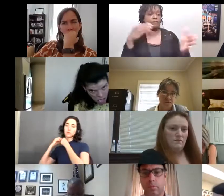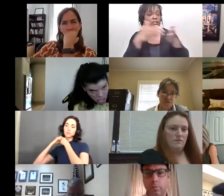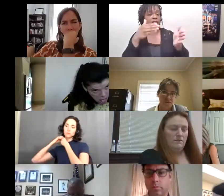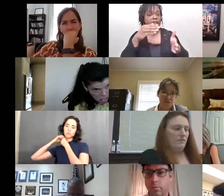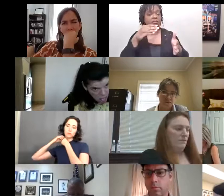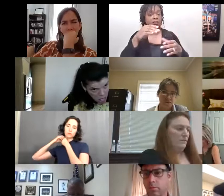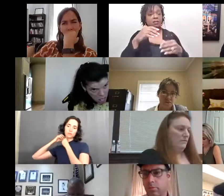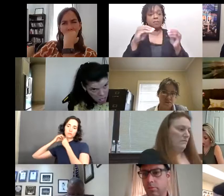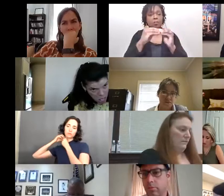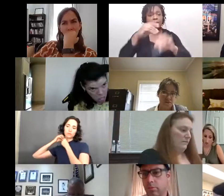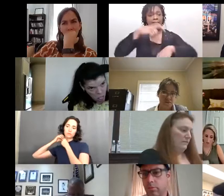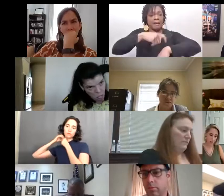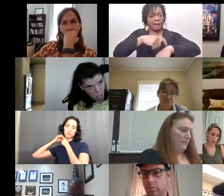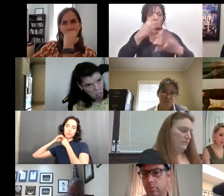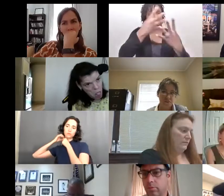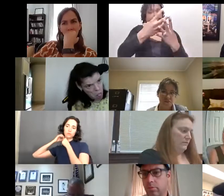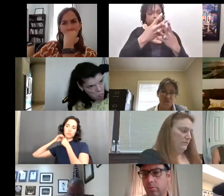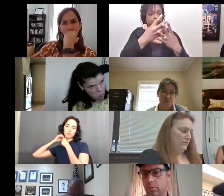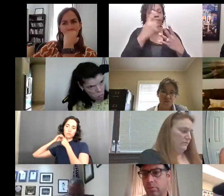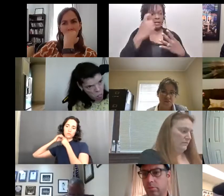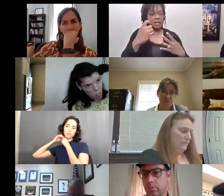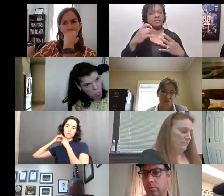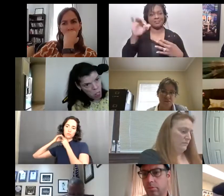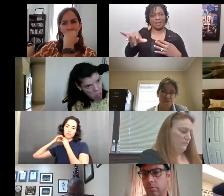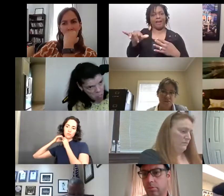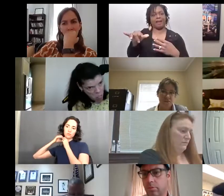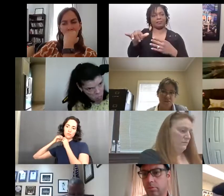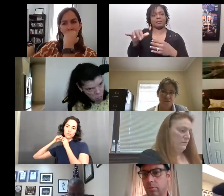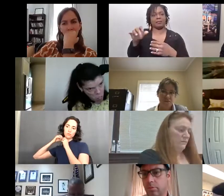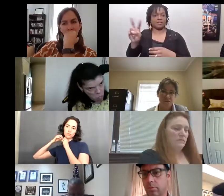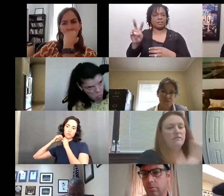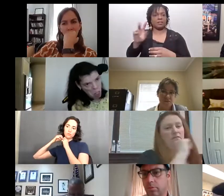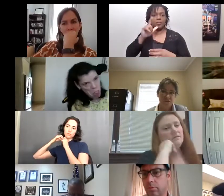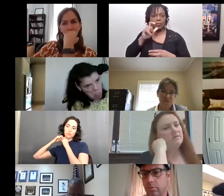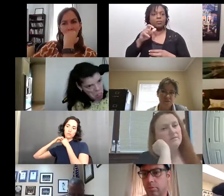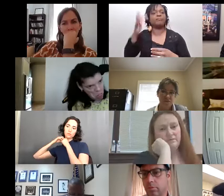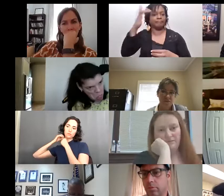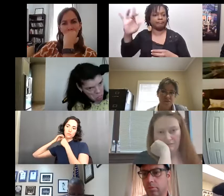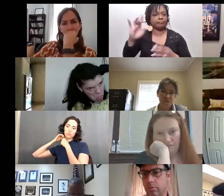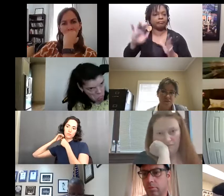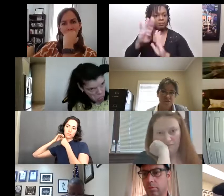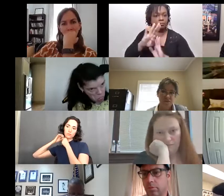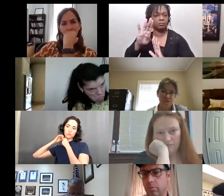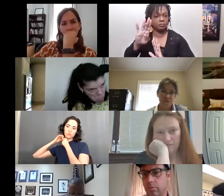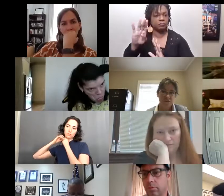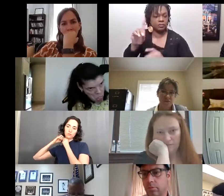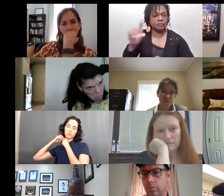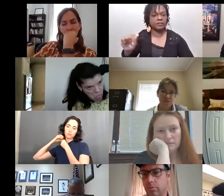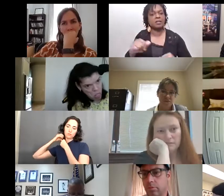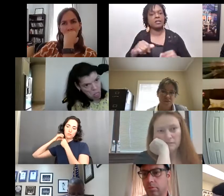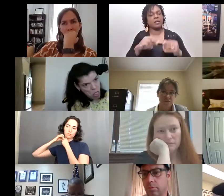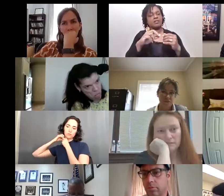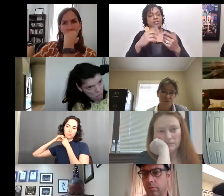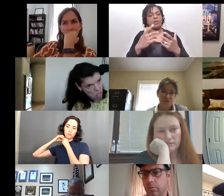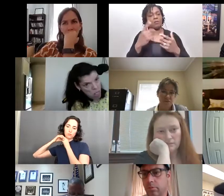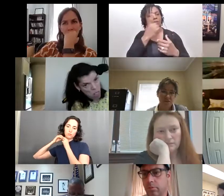kind of like we want to get that justice for survivors who it's like you matter more than the check. So